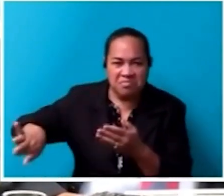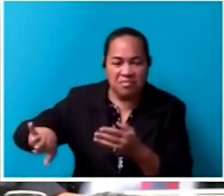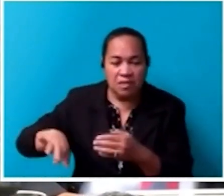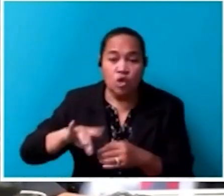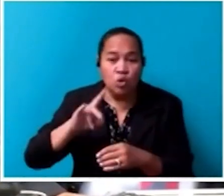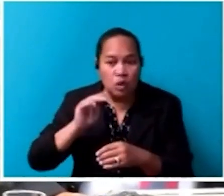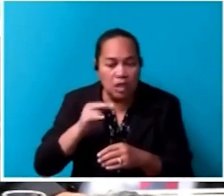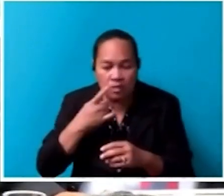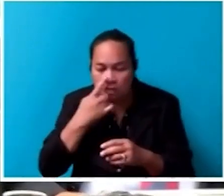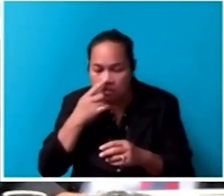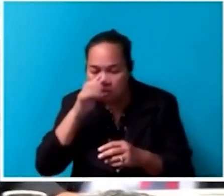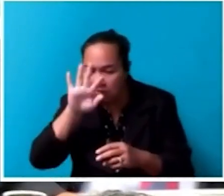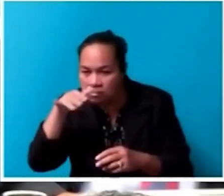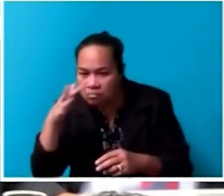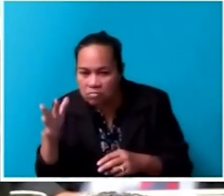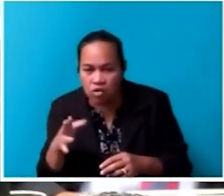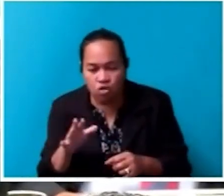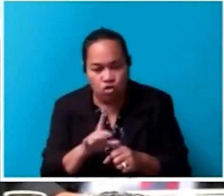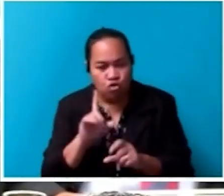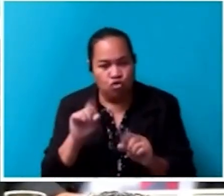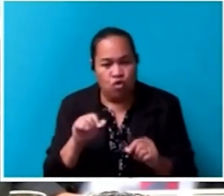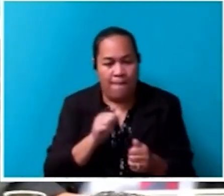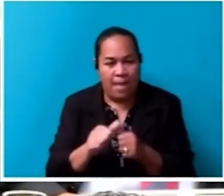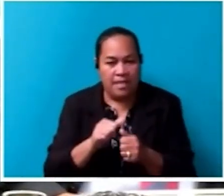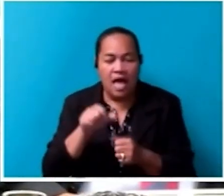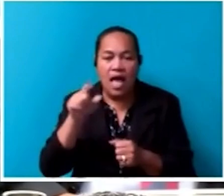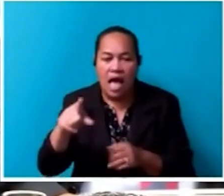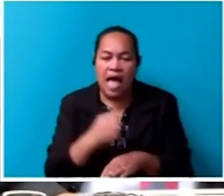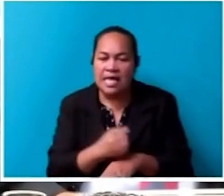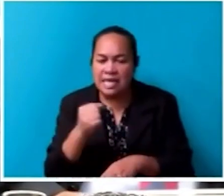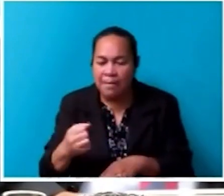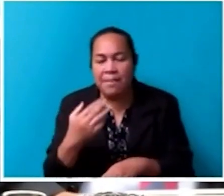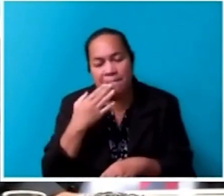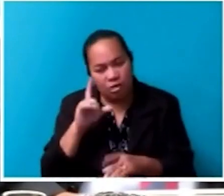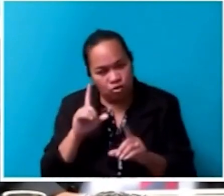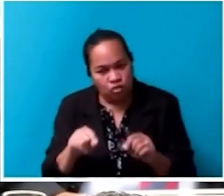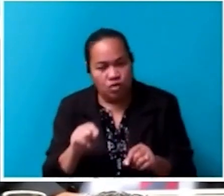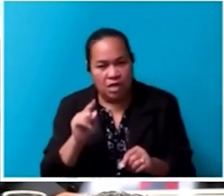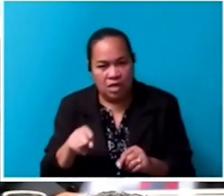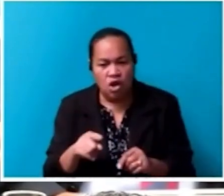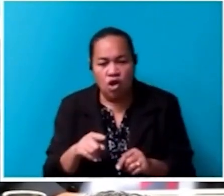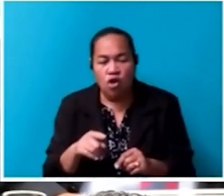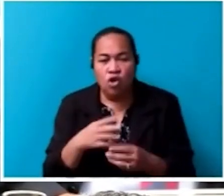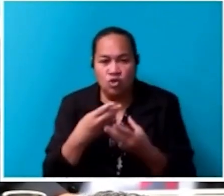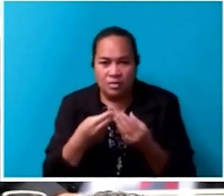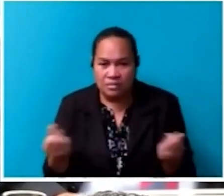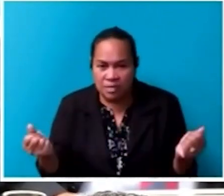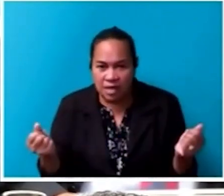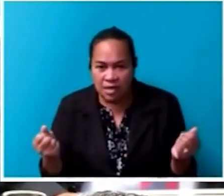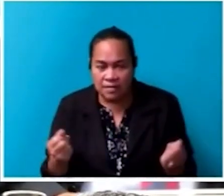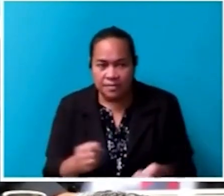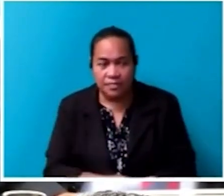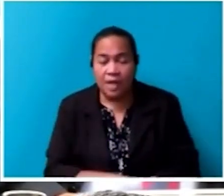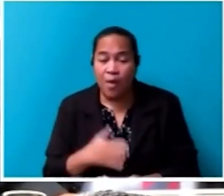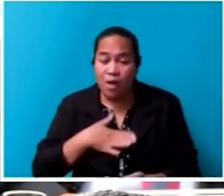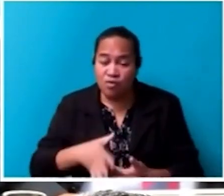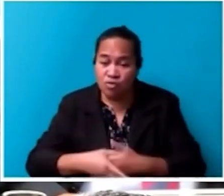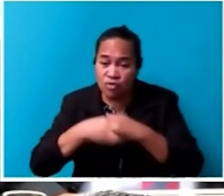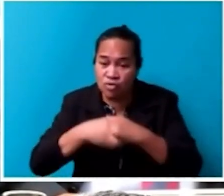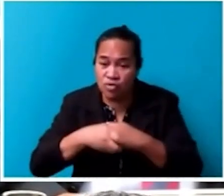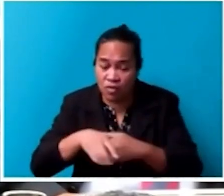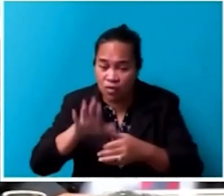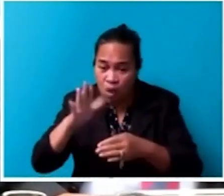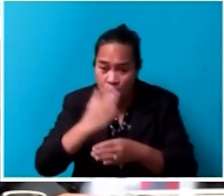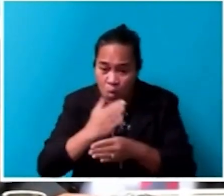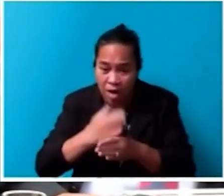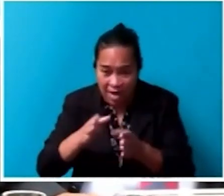demand better, we must do better. I call on government to take that immediate action to address these shortcomings. I congratulate you for the work that